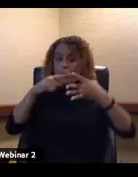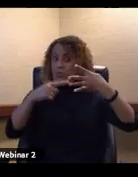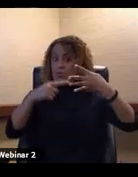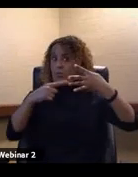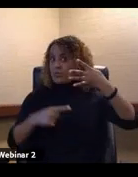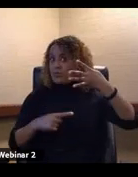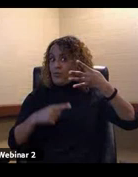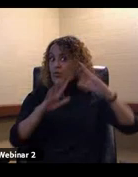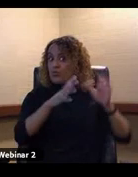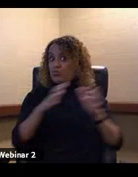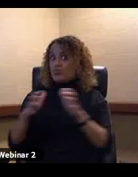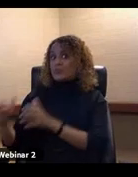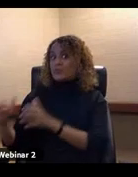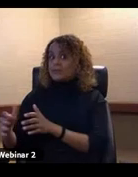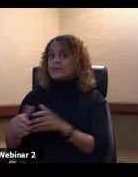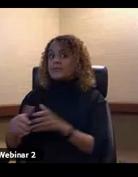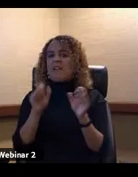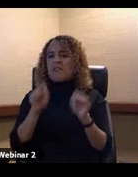crimes.